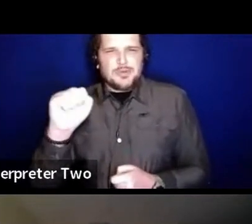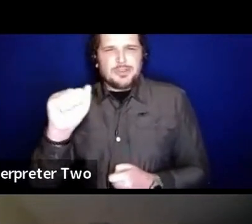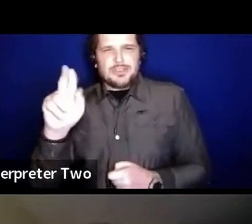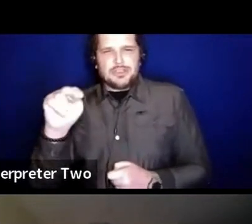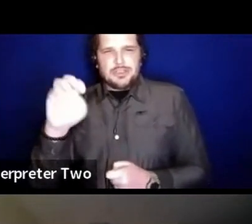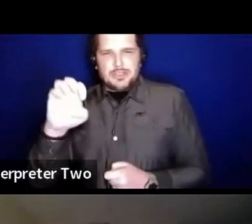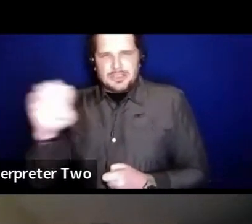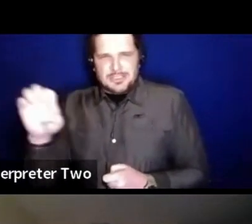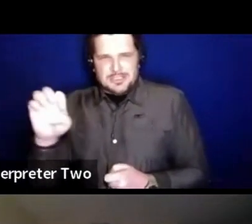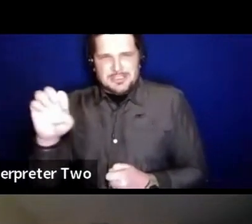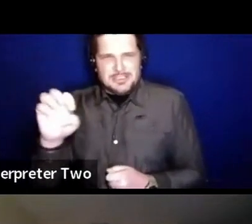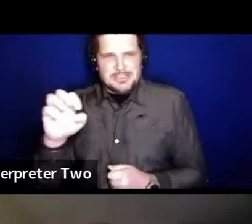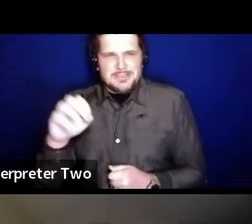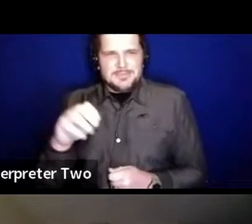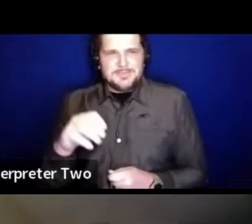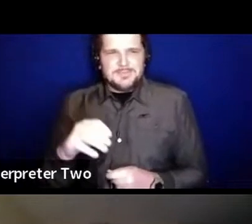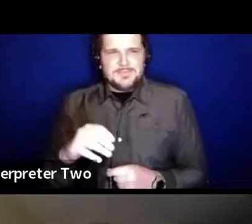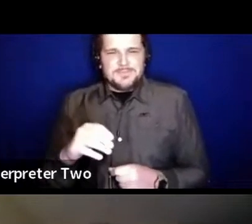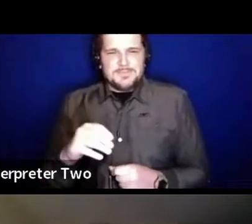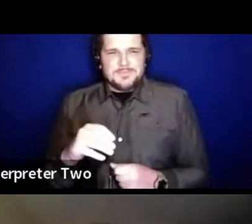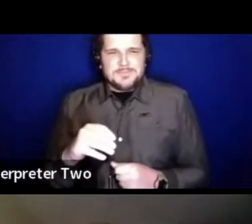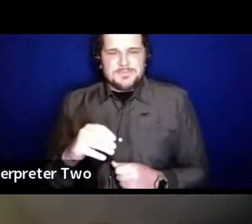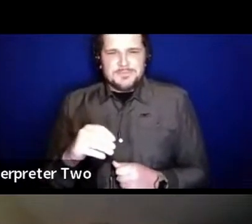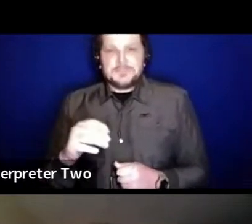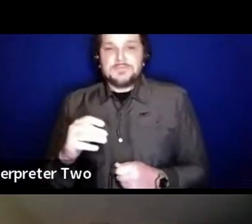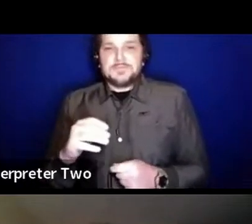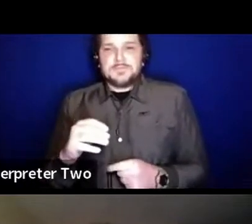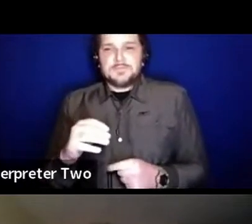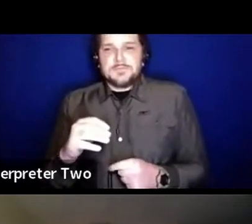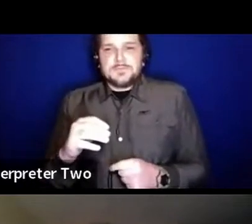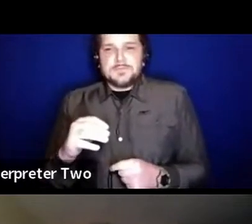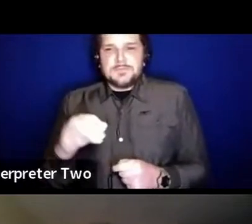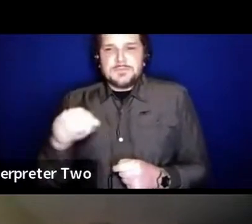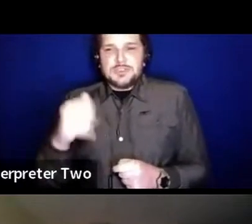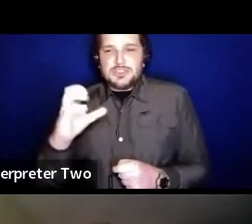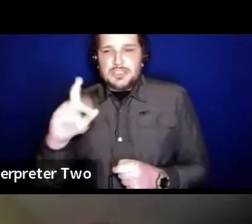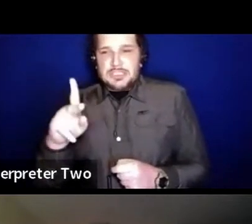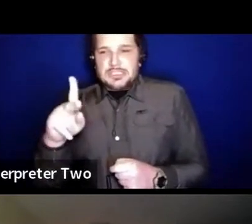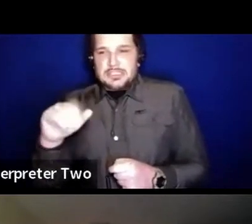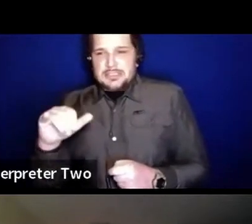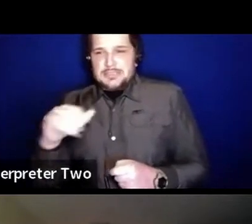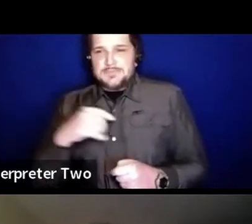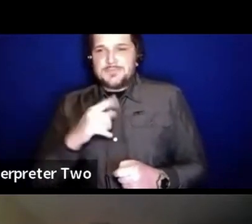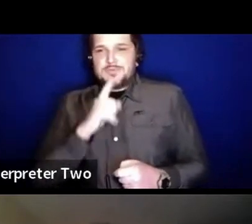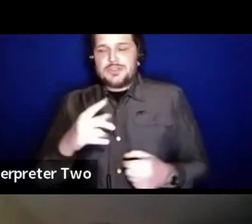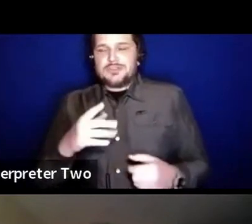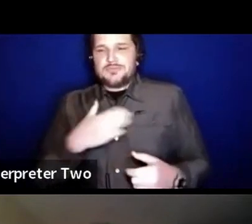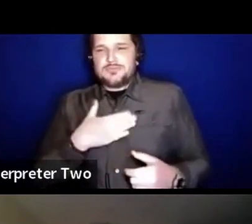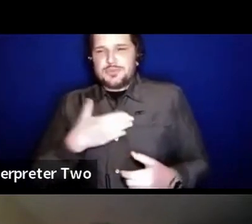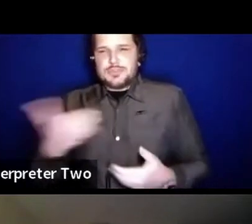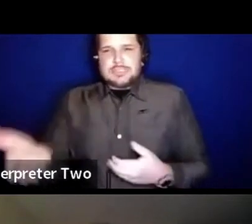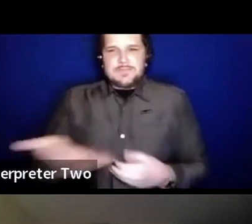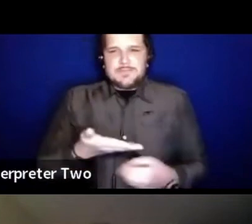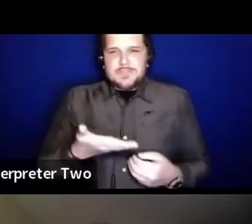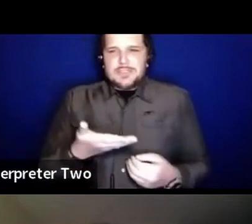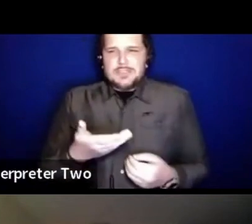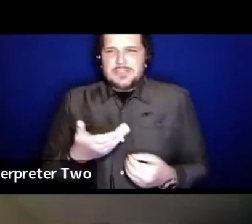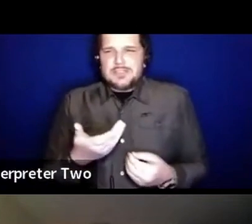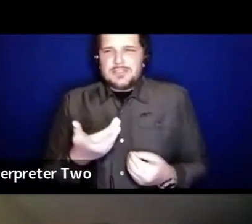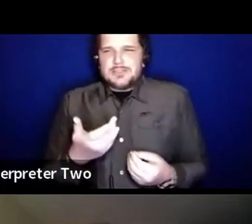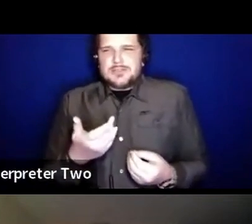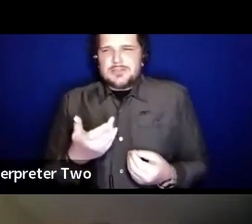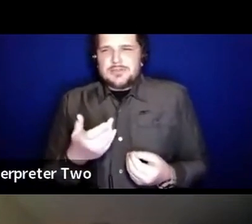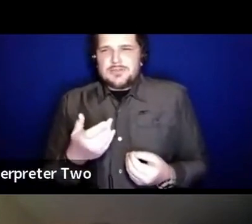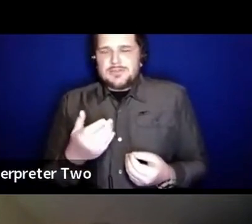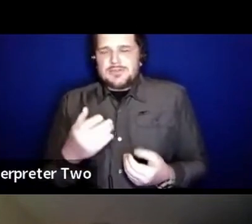Credit. Jackie, I really appreciated the invitation to contextualize our relationship to